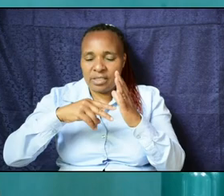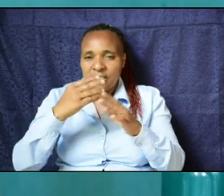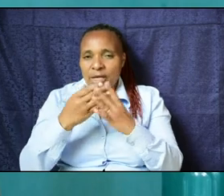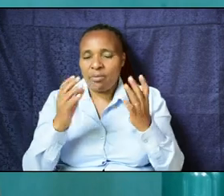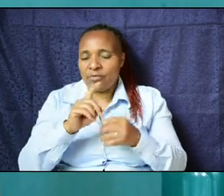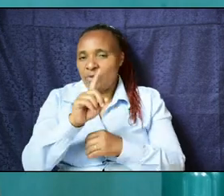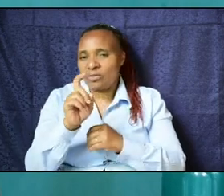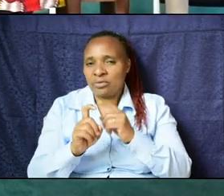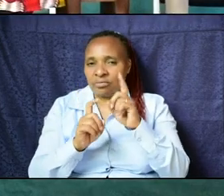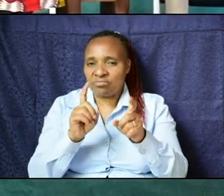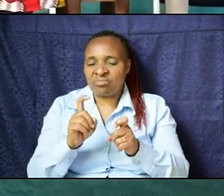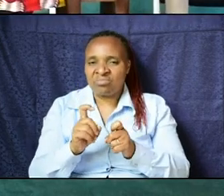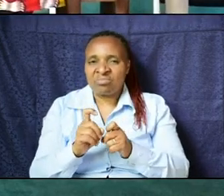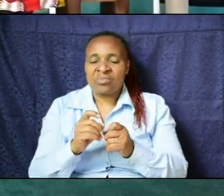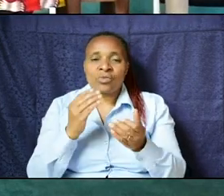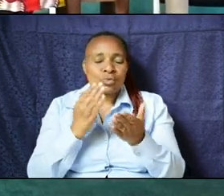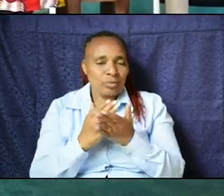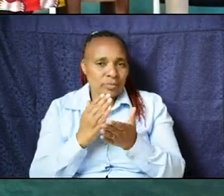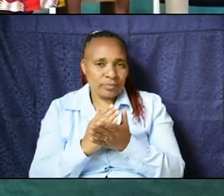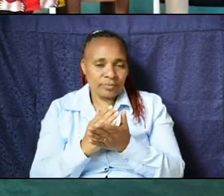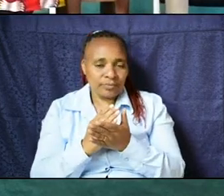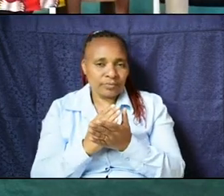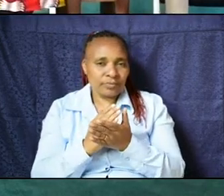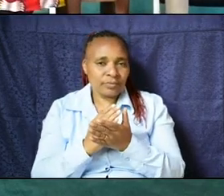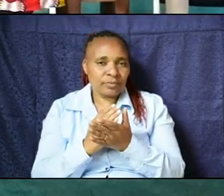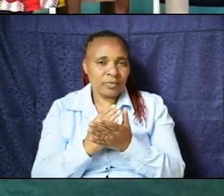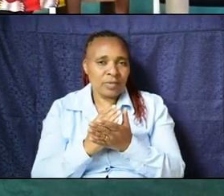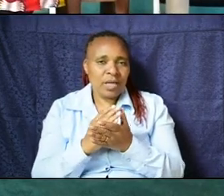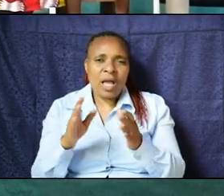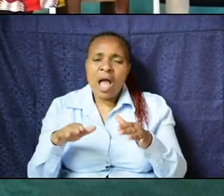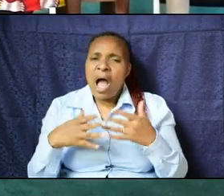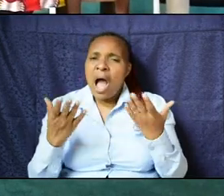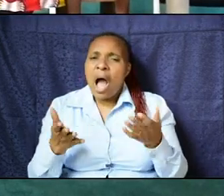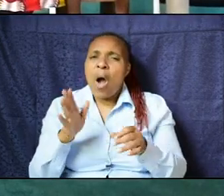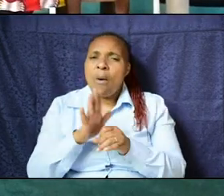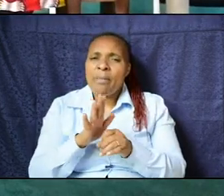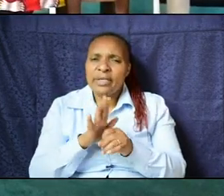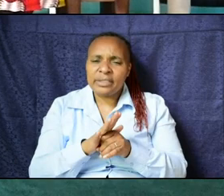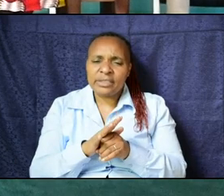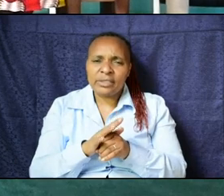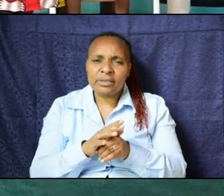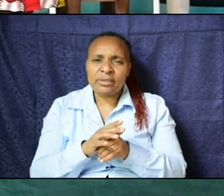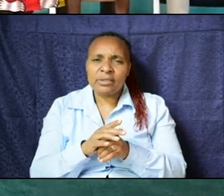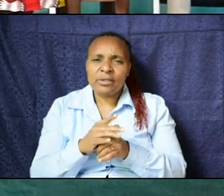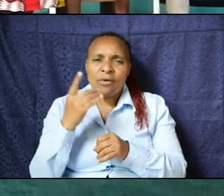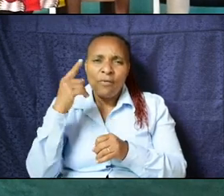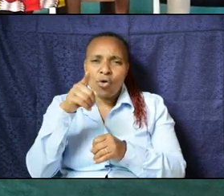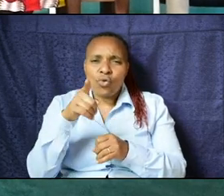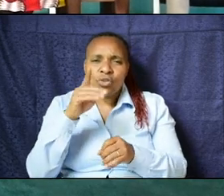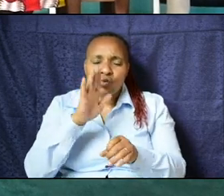questions? Yeah, so how much is too much to forgive?